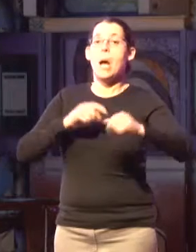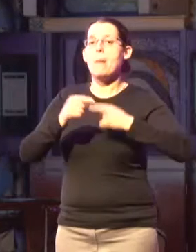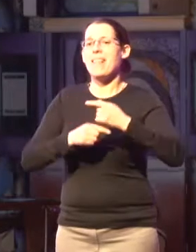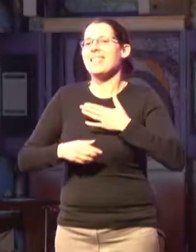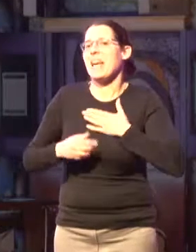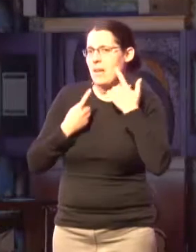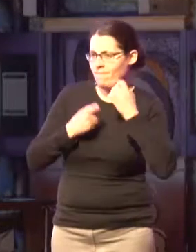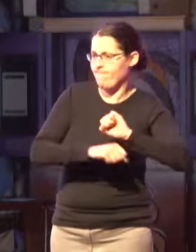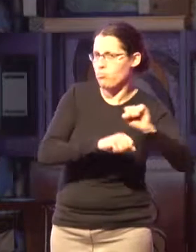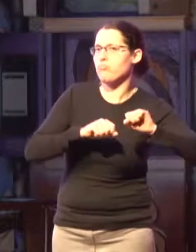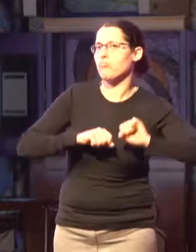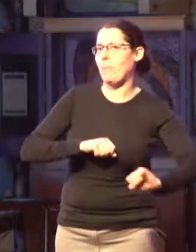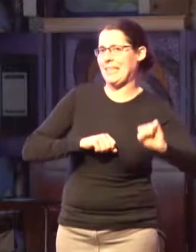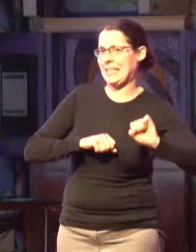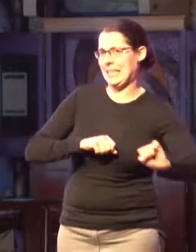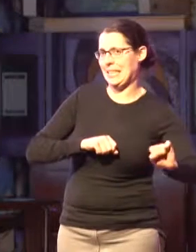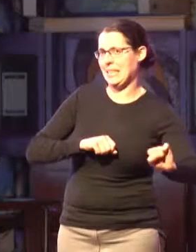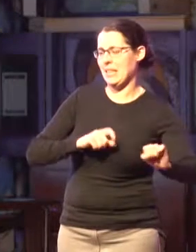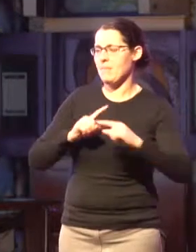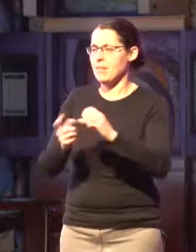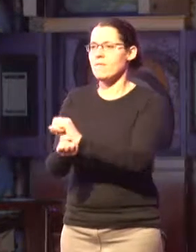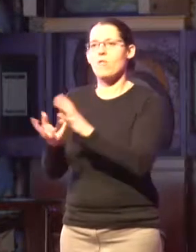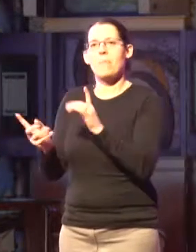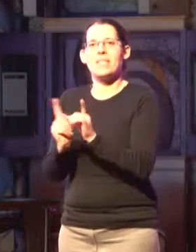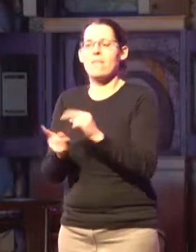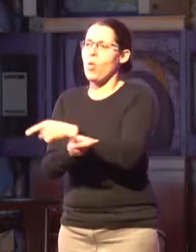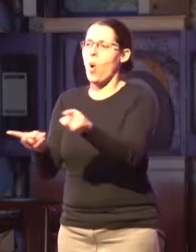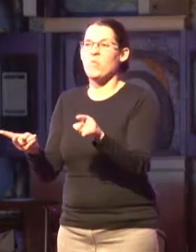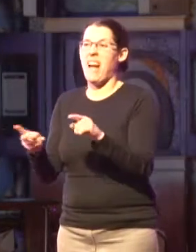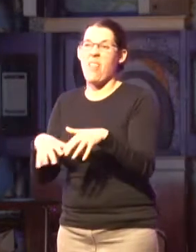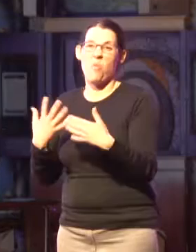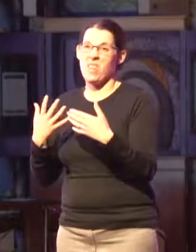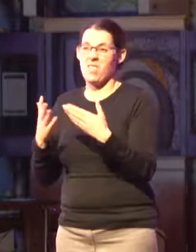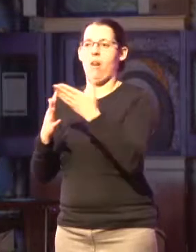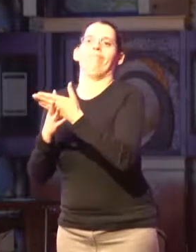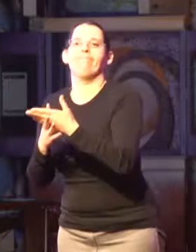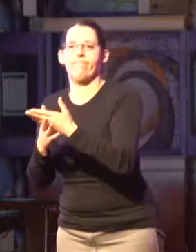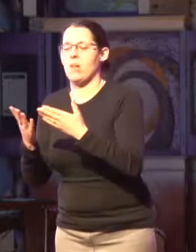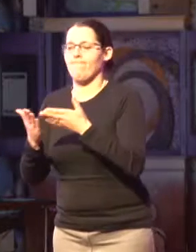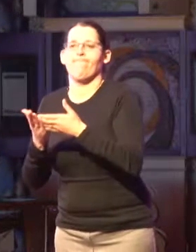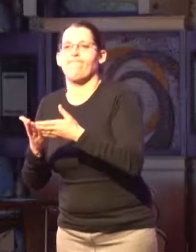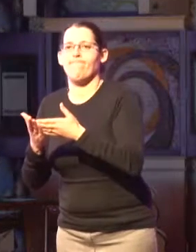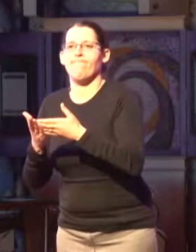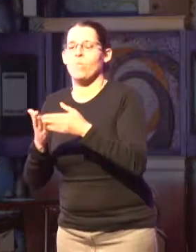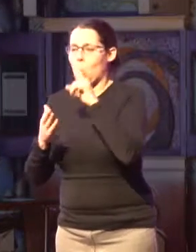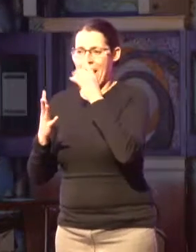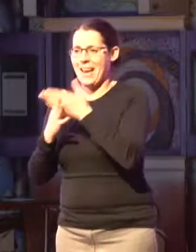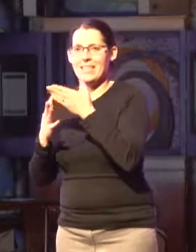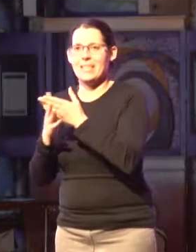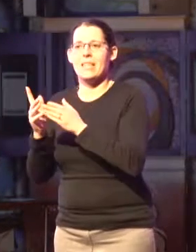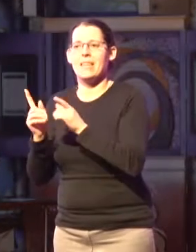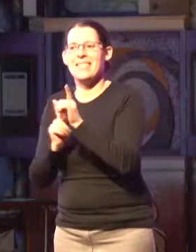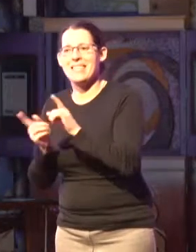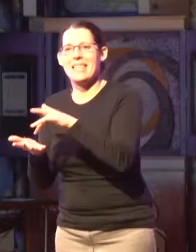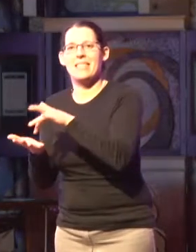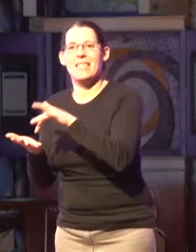freeing up the city to those who wouldn't otherwise gain access to CBD retail and office sites.